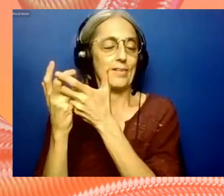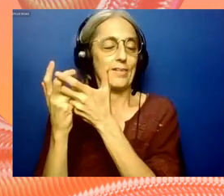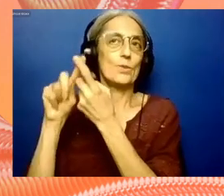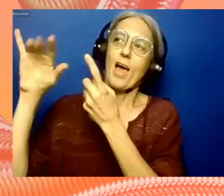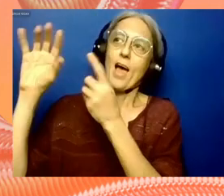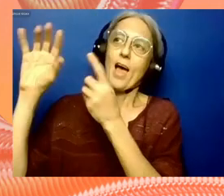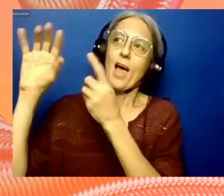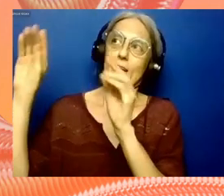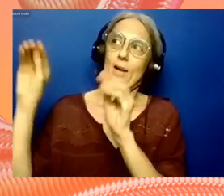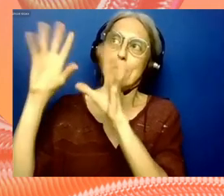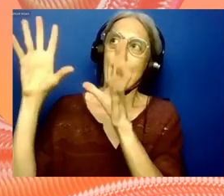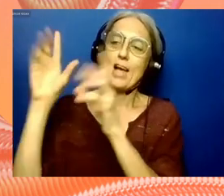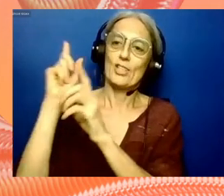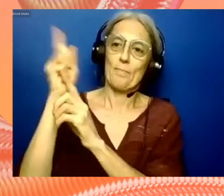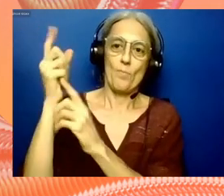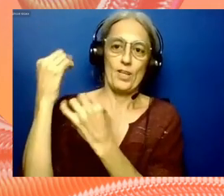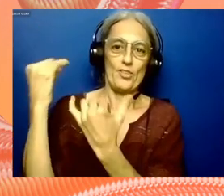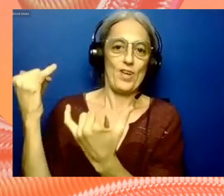moment,